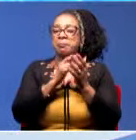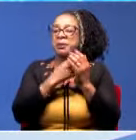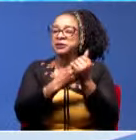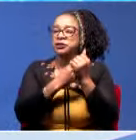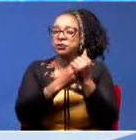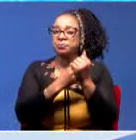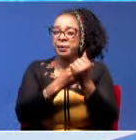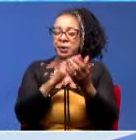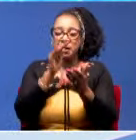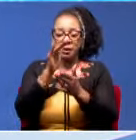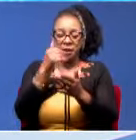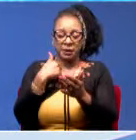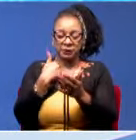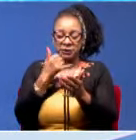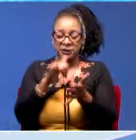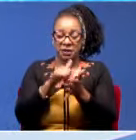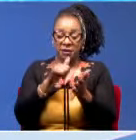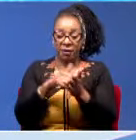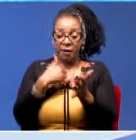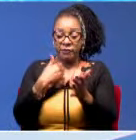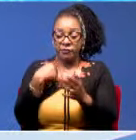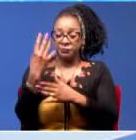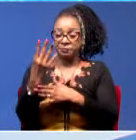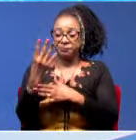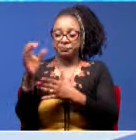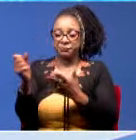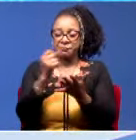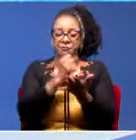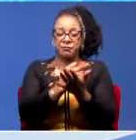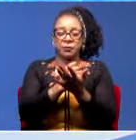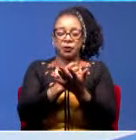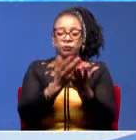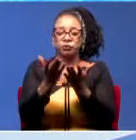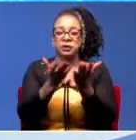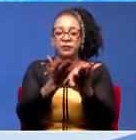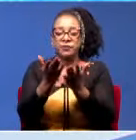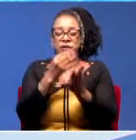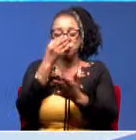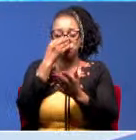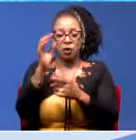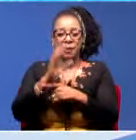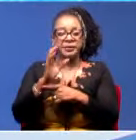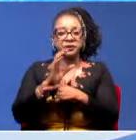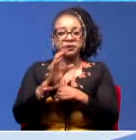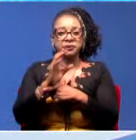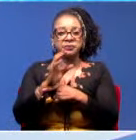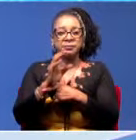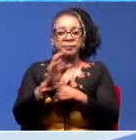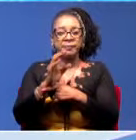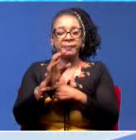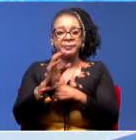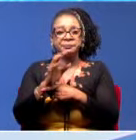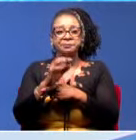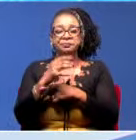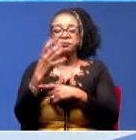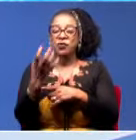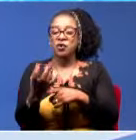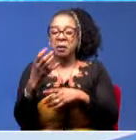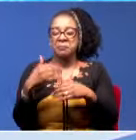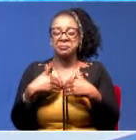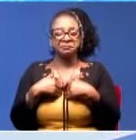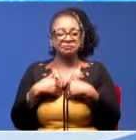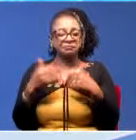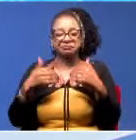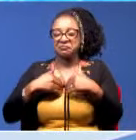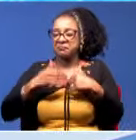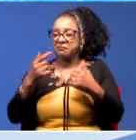of four key ODM officials to serve in President William Ruto's cabinet. Even though ODM still denies having entered into